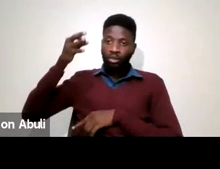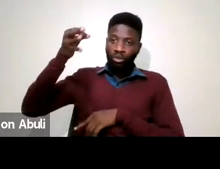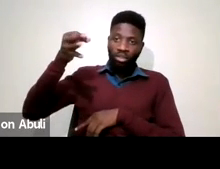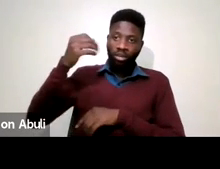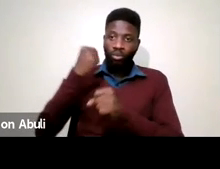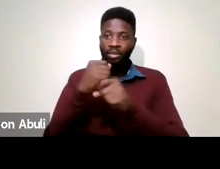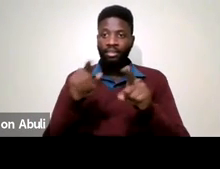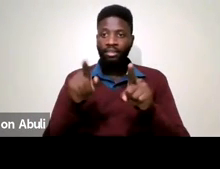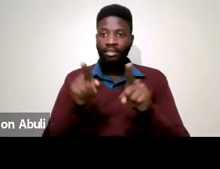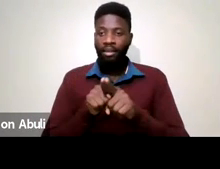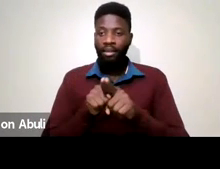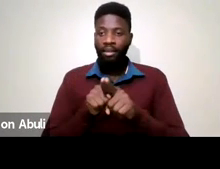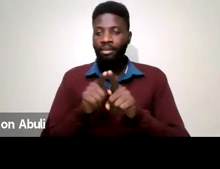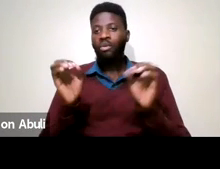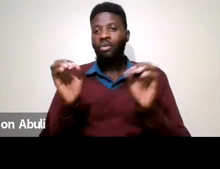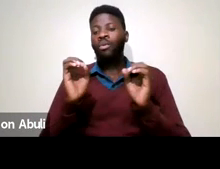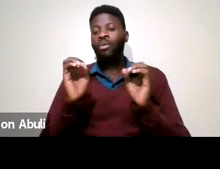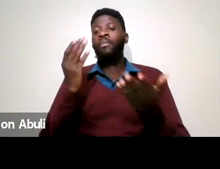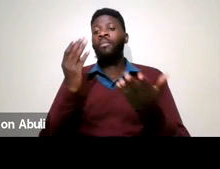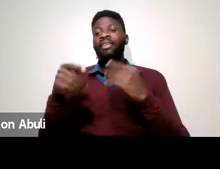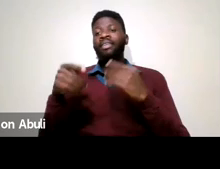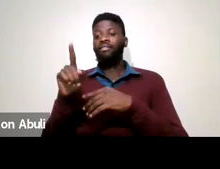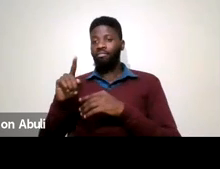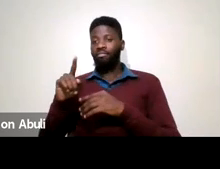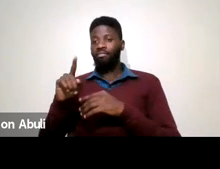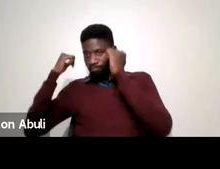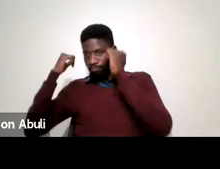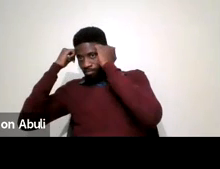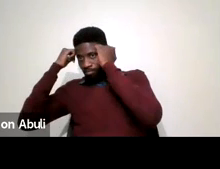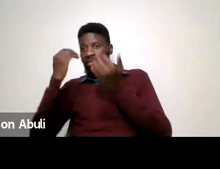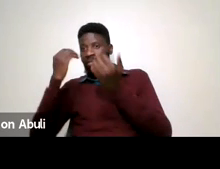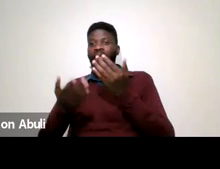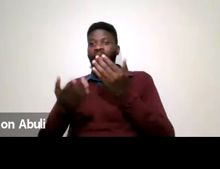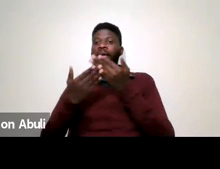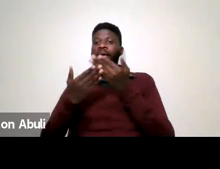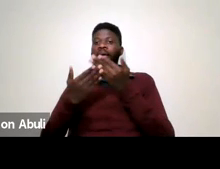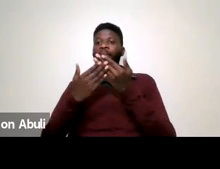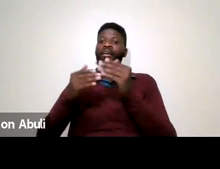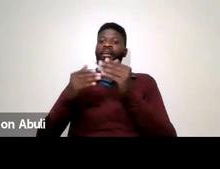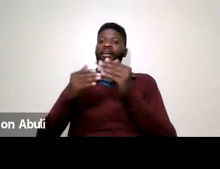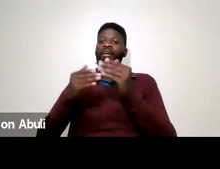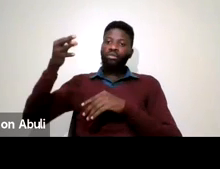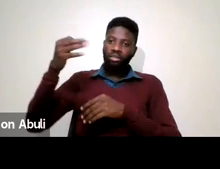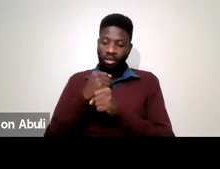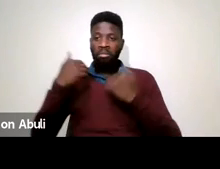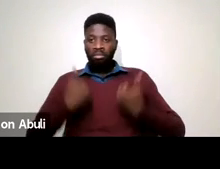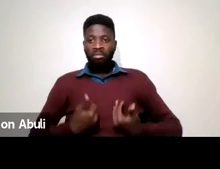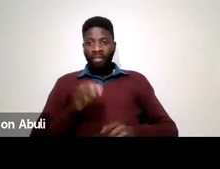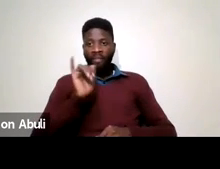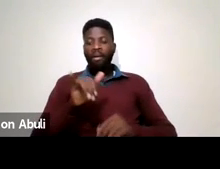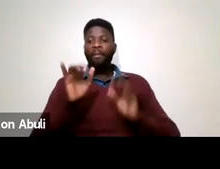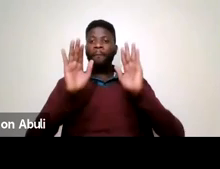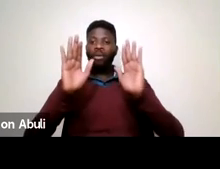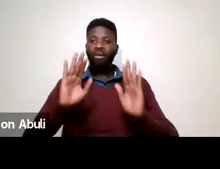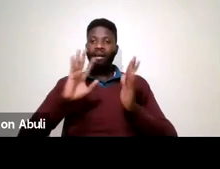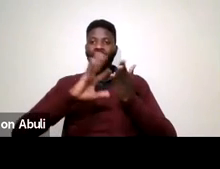you are doing could be the stepping stone for your next level of work. So for me, this is very important. Learning to